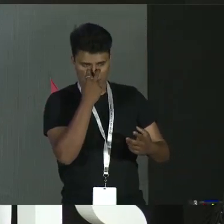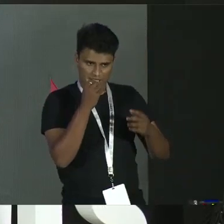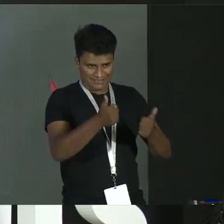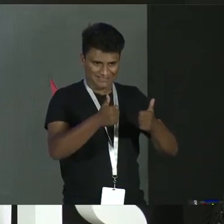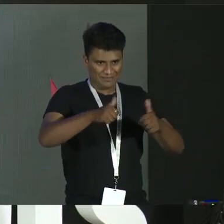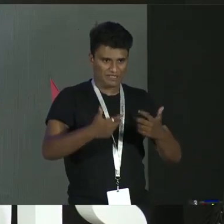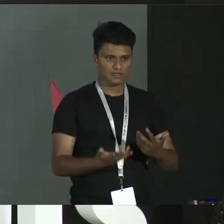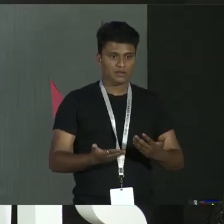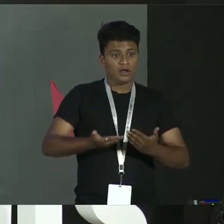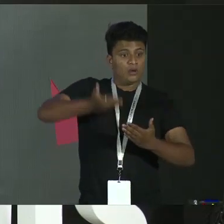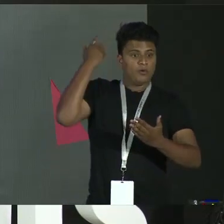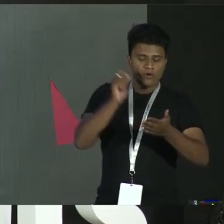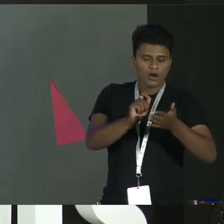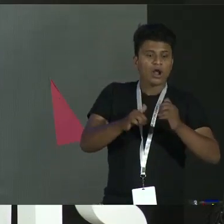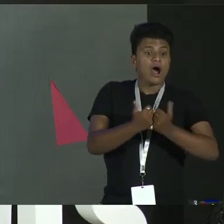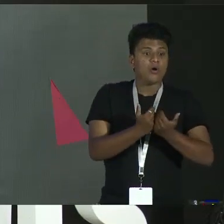by sight.